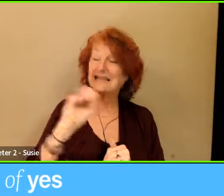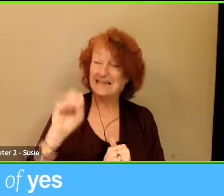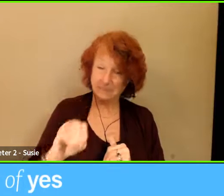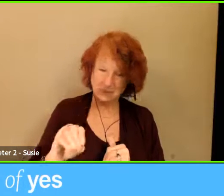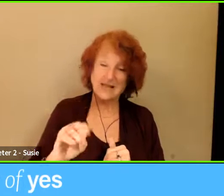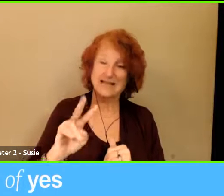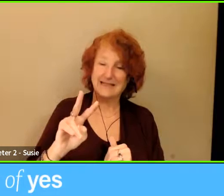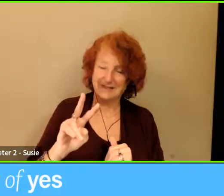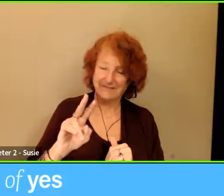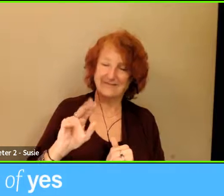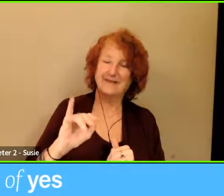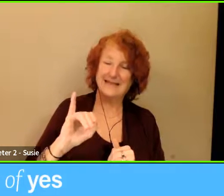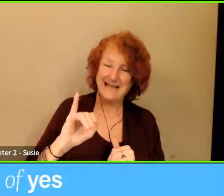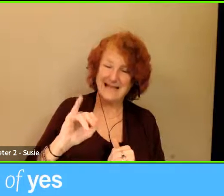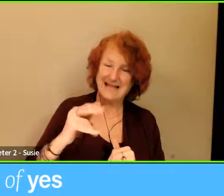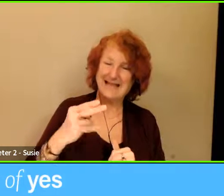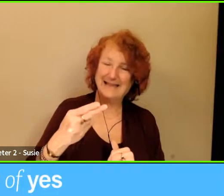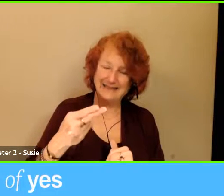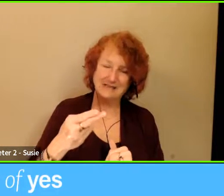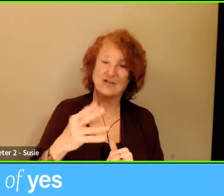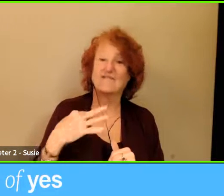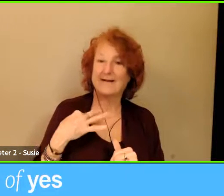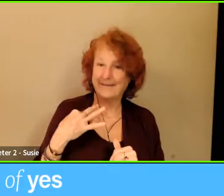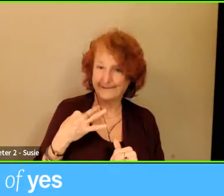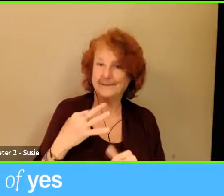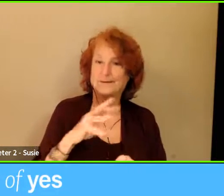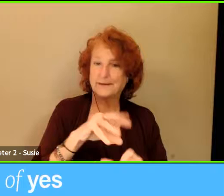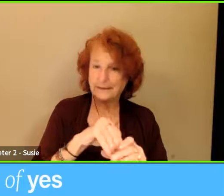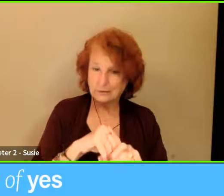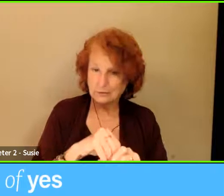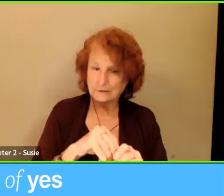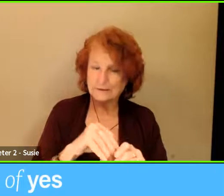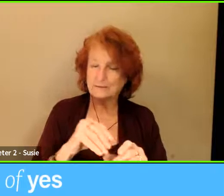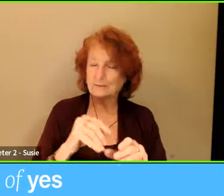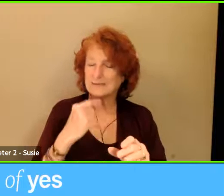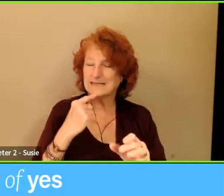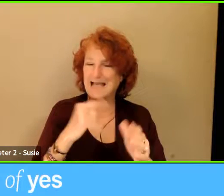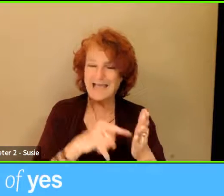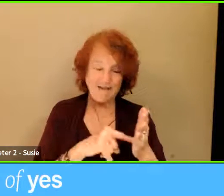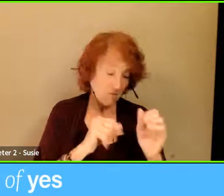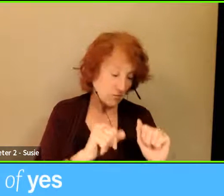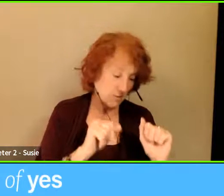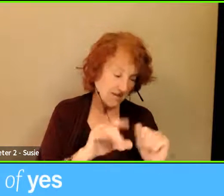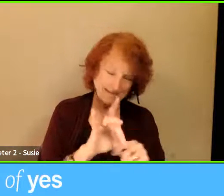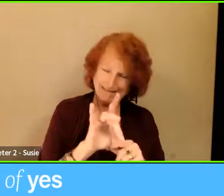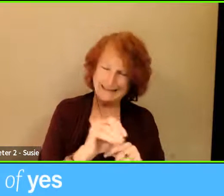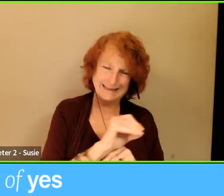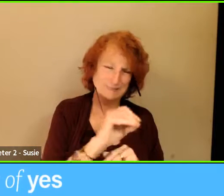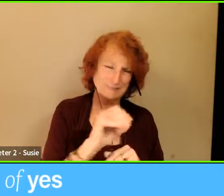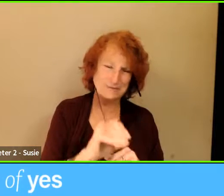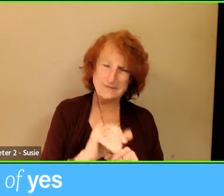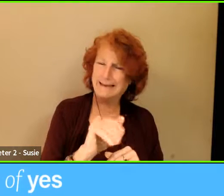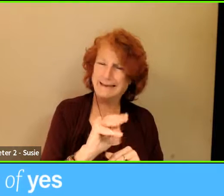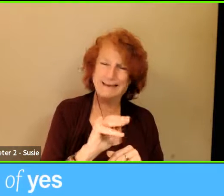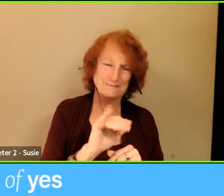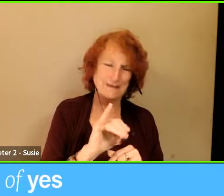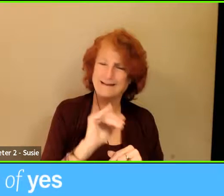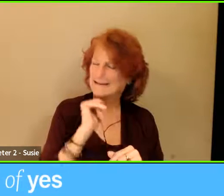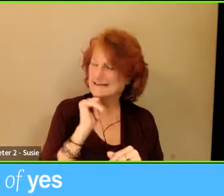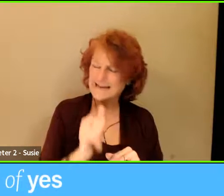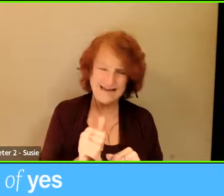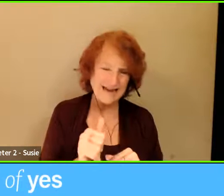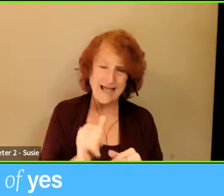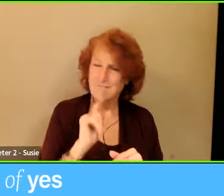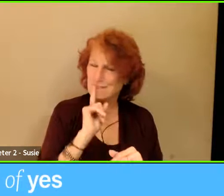Inclusionary Housing Program currently defines as affordable, because we recognize 80% AMI is really out of step with New Yorkers' actual